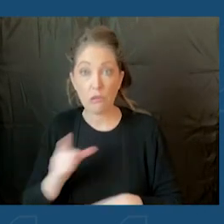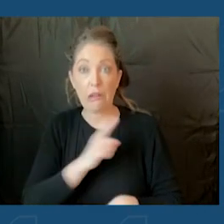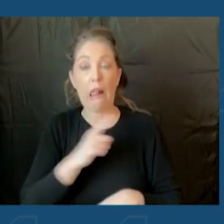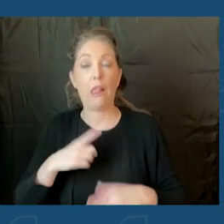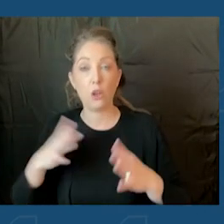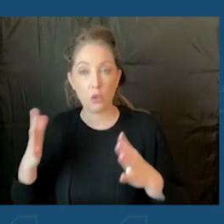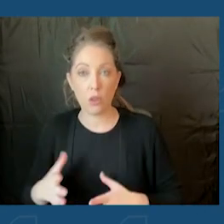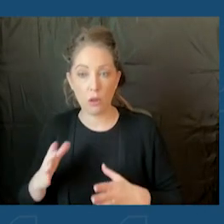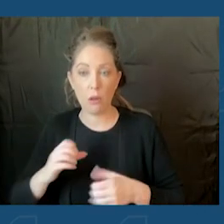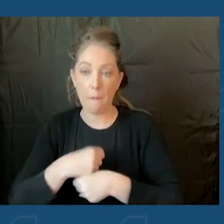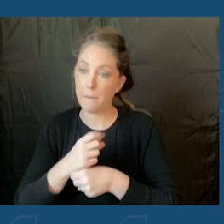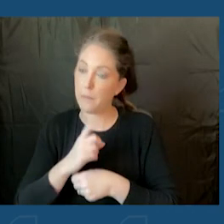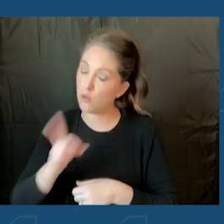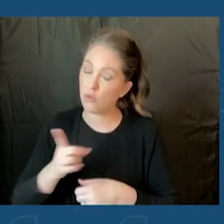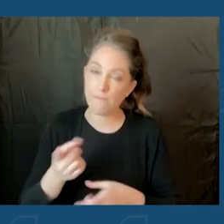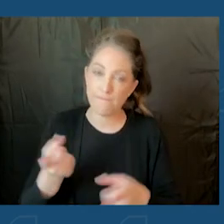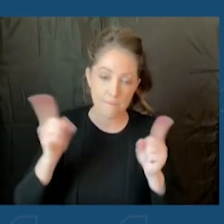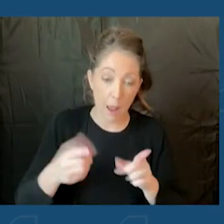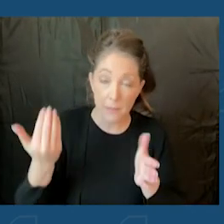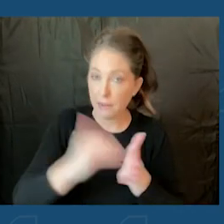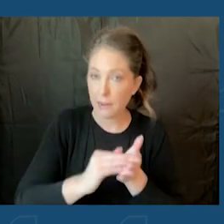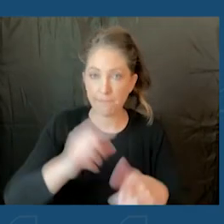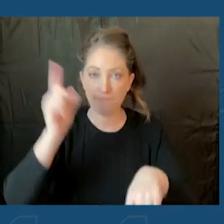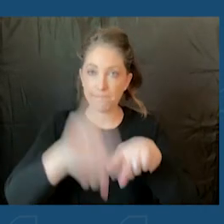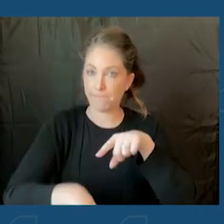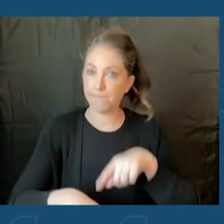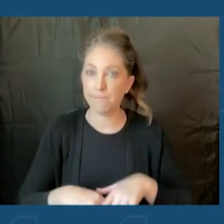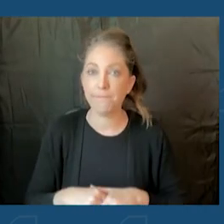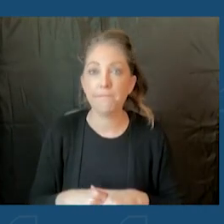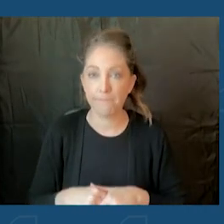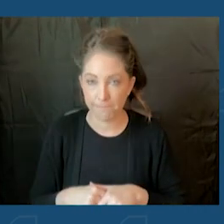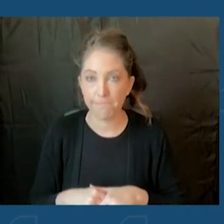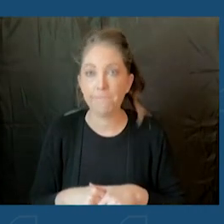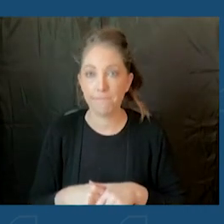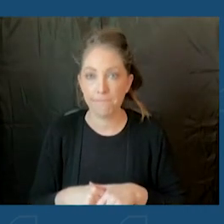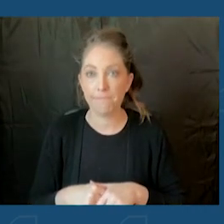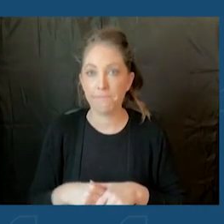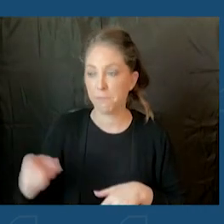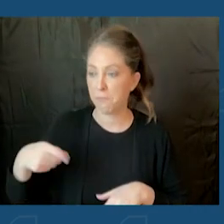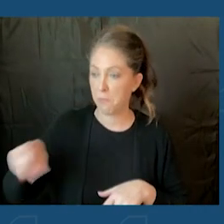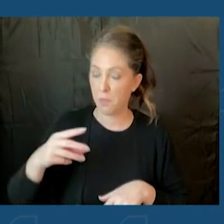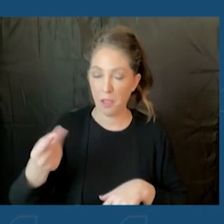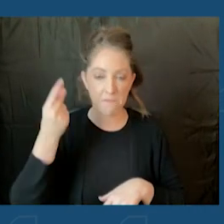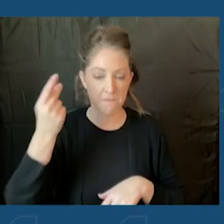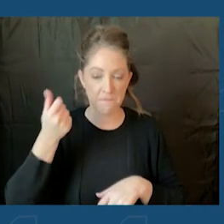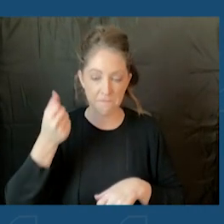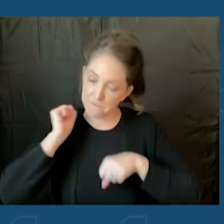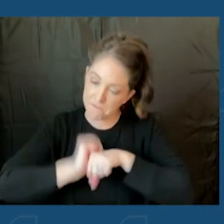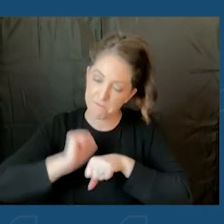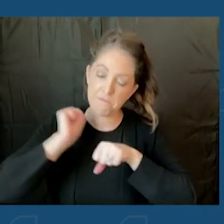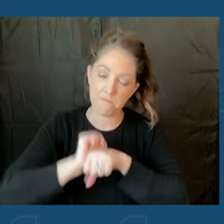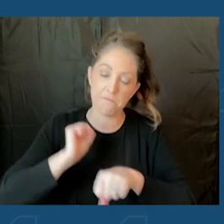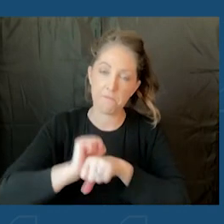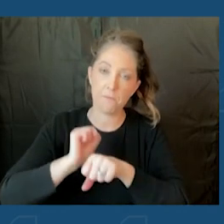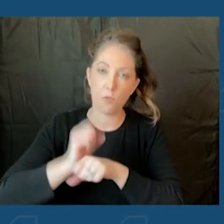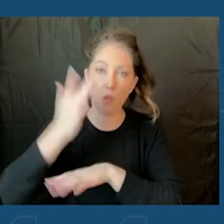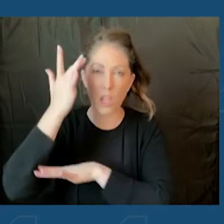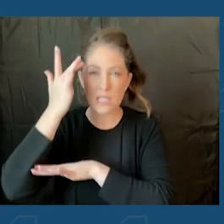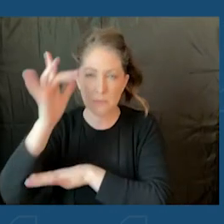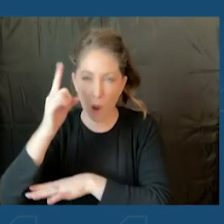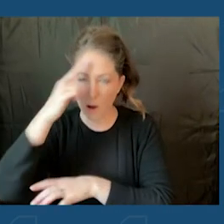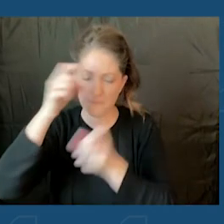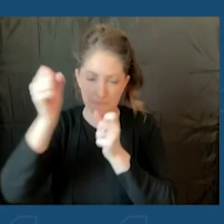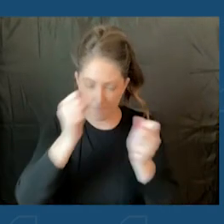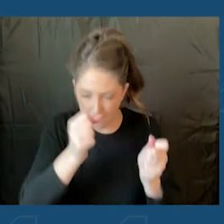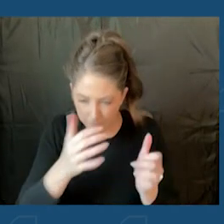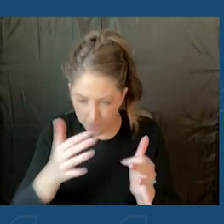happen again. She and our state leaders didn't hesitate. They got to work and made smart, strategic,